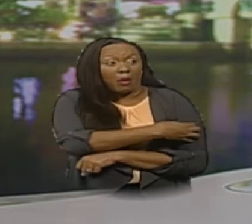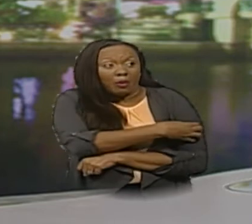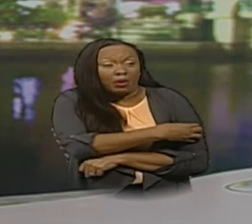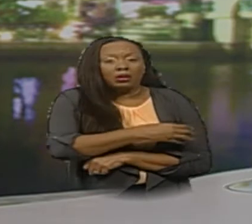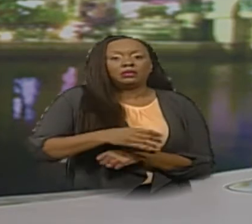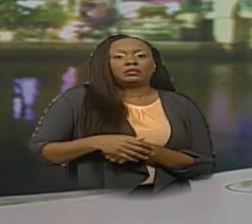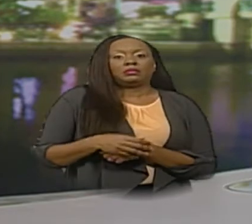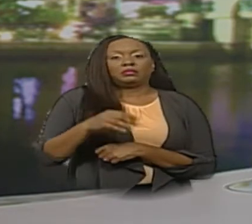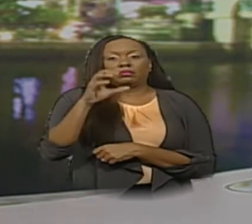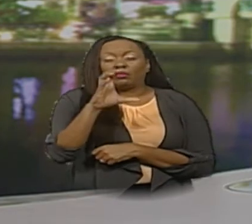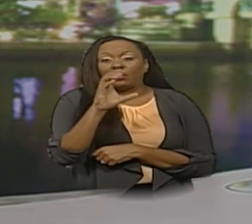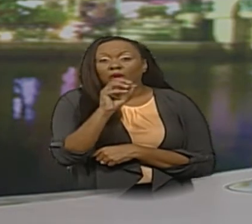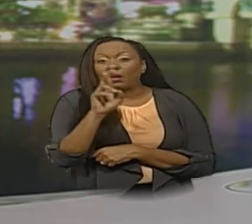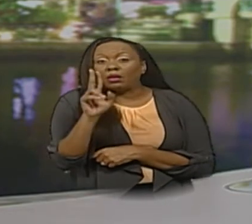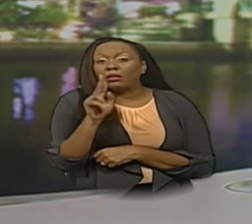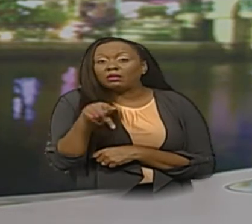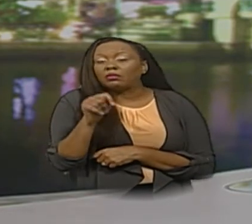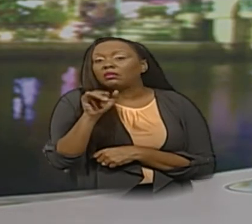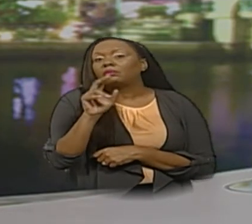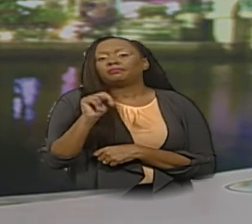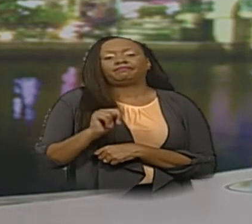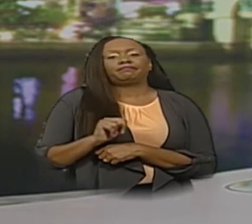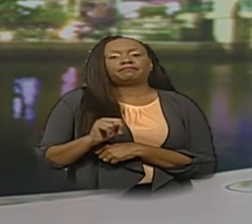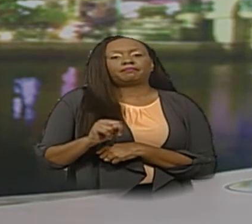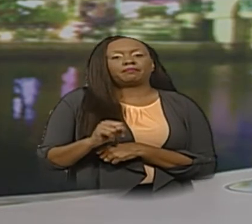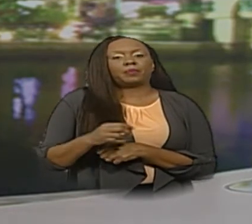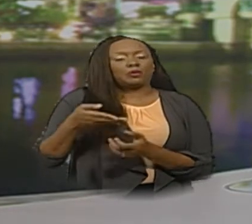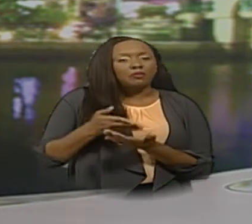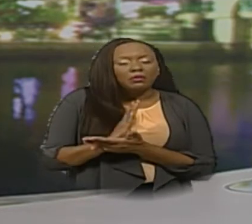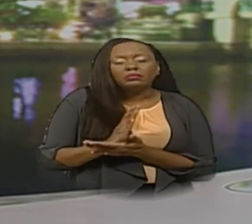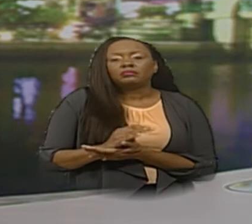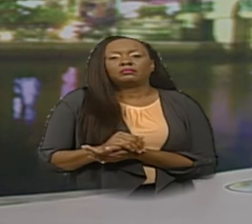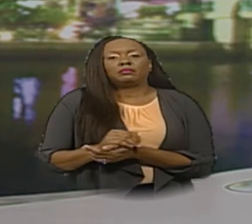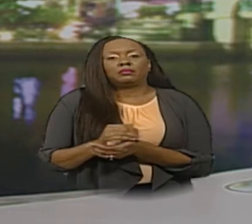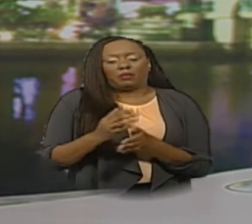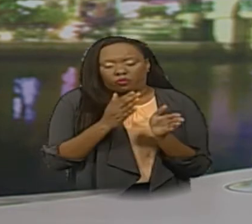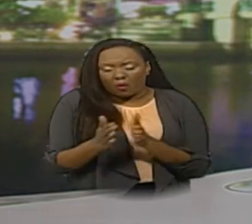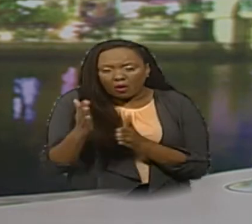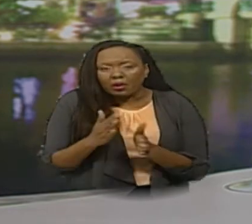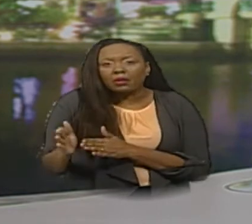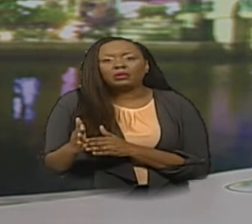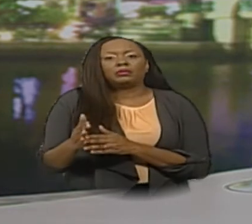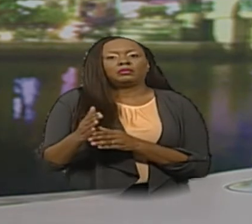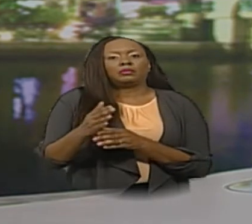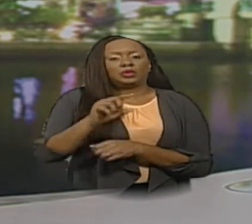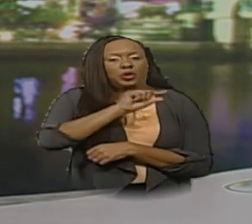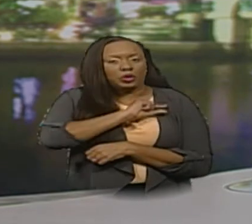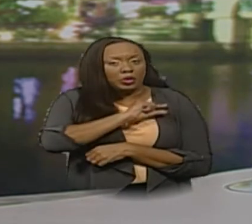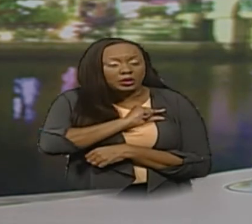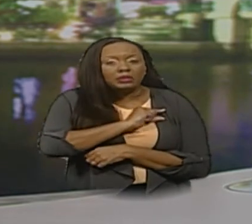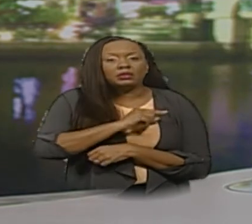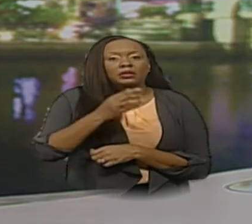of corruption, open government, fundamental rights, order and security, regulatory enforcement,